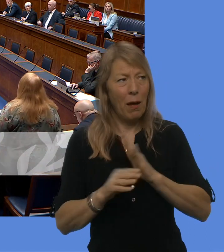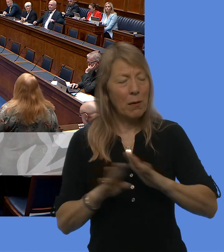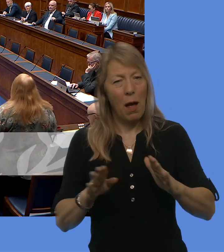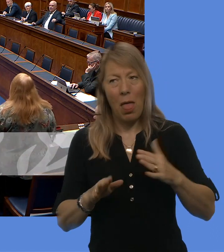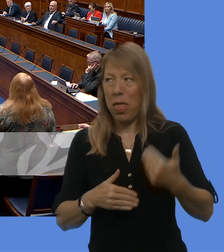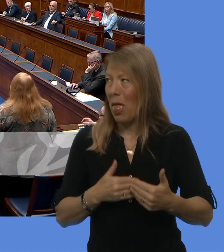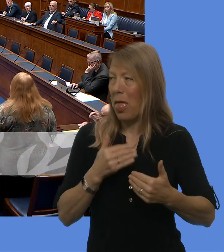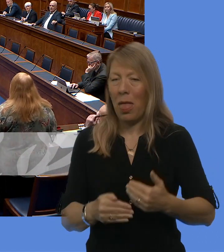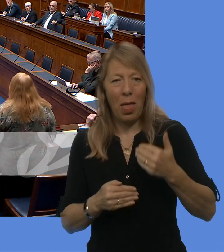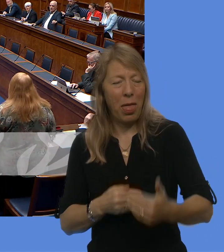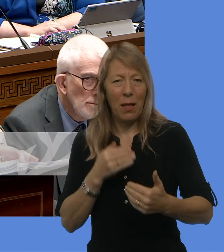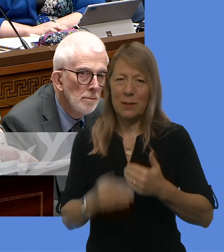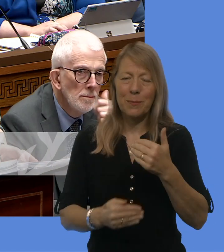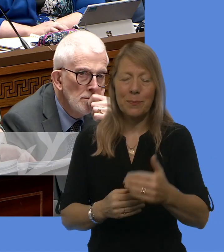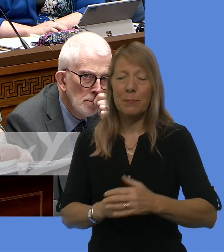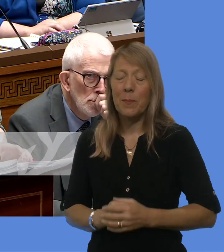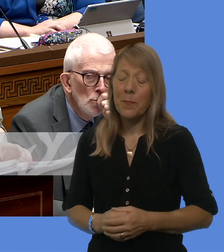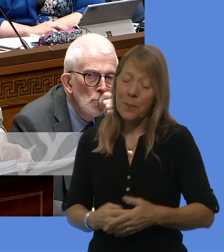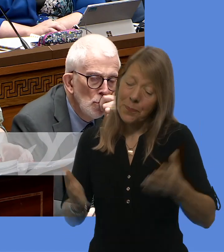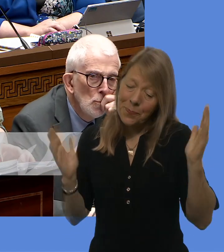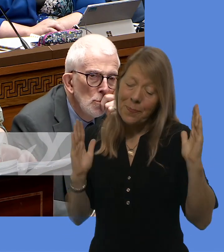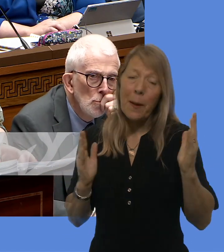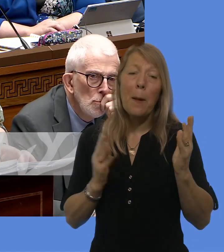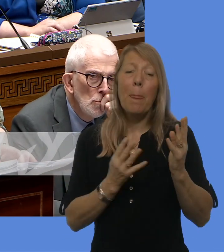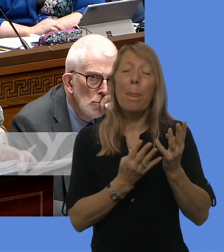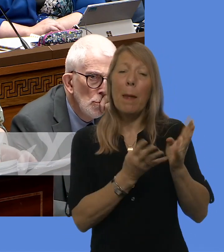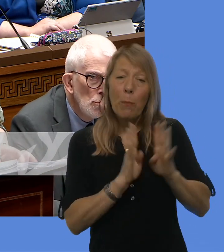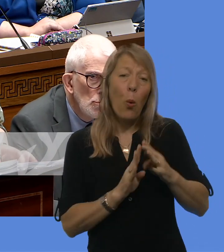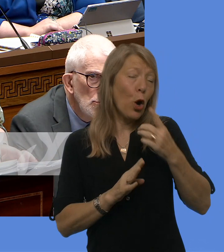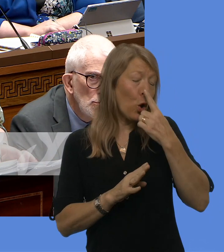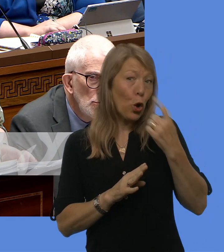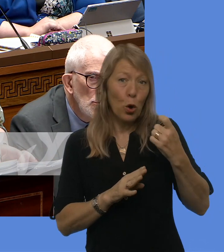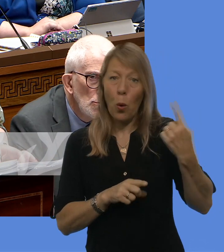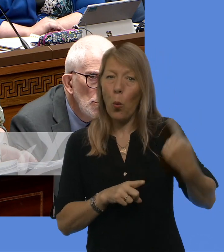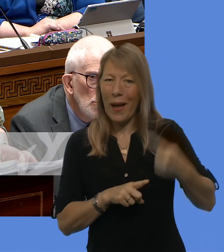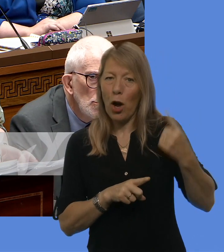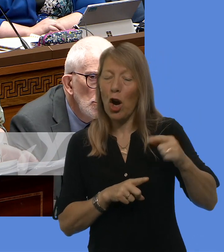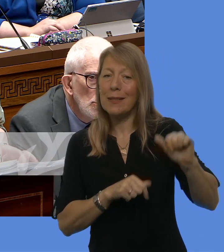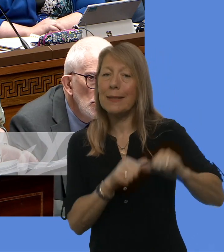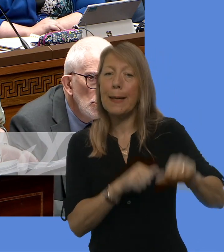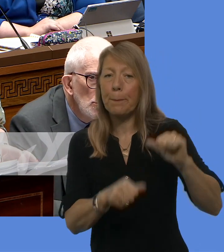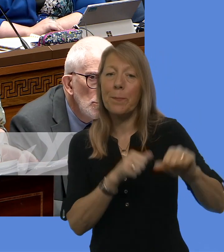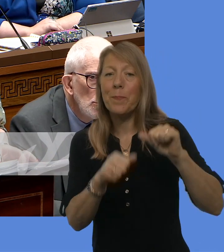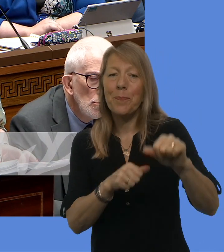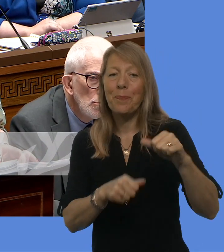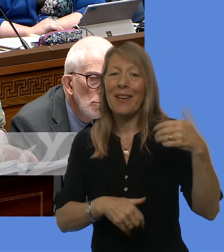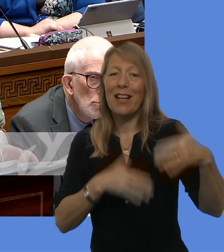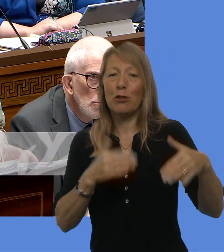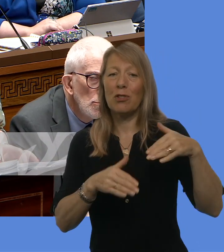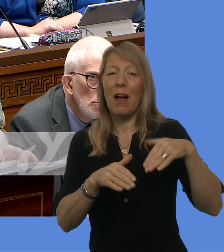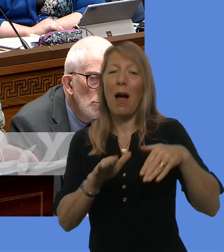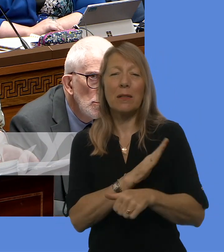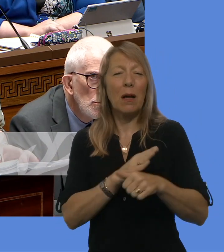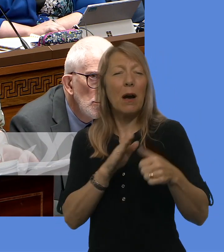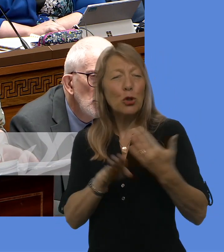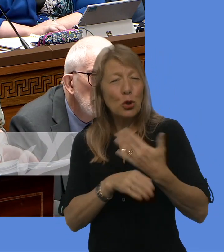course, nothing to stop the board doing whatever it wishes to speed up the injury on duty scheme in terms of its delivery. That is the responsibility of the board, and it is not for me to